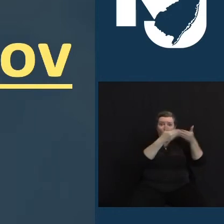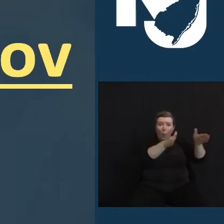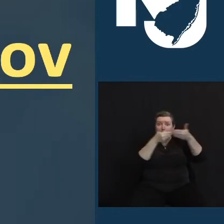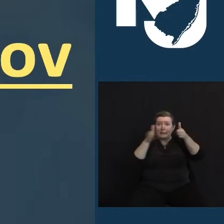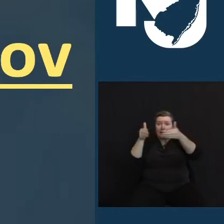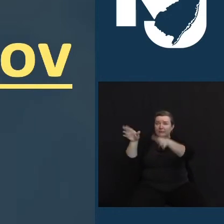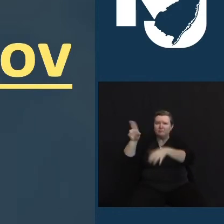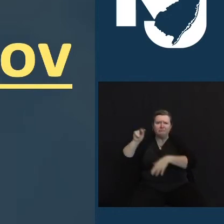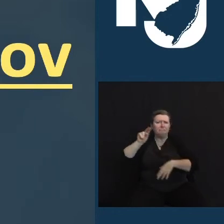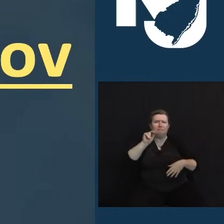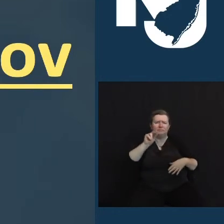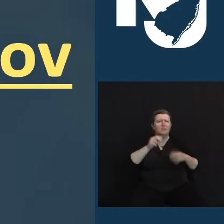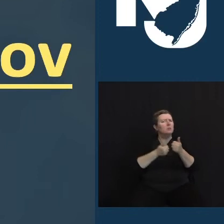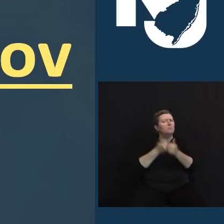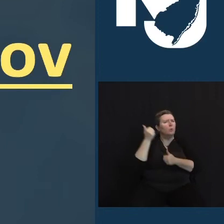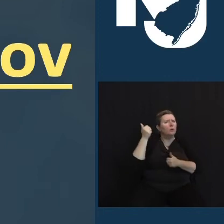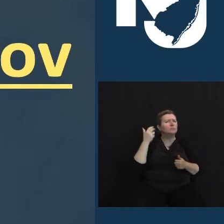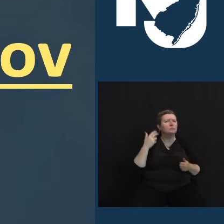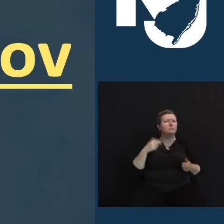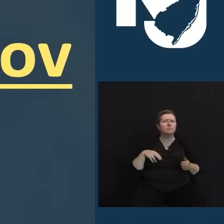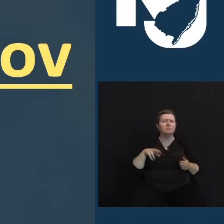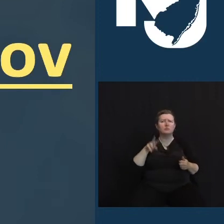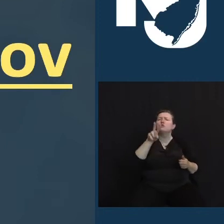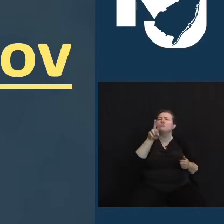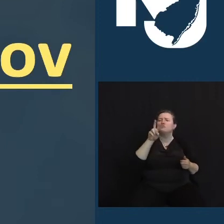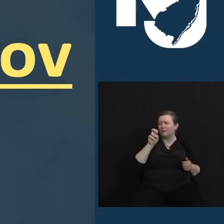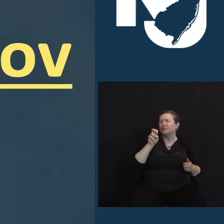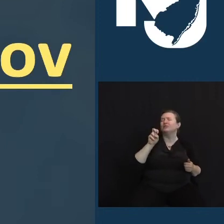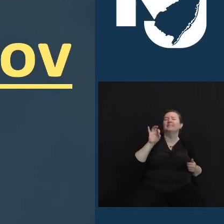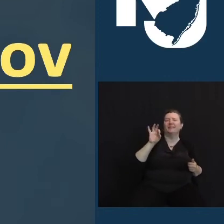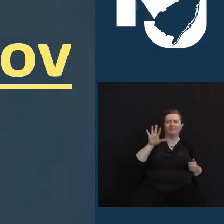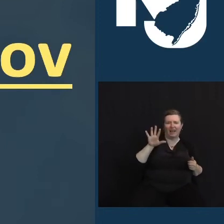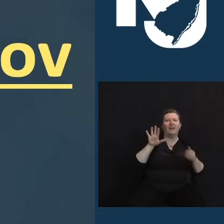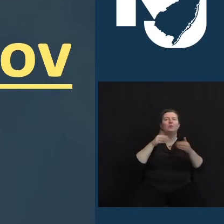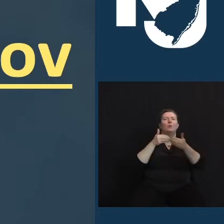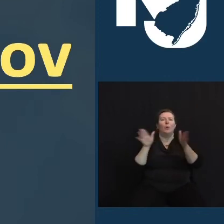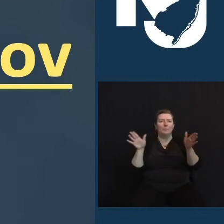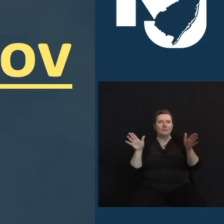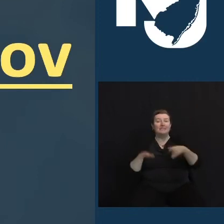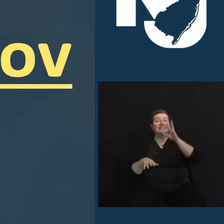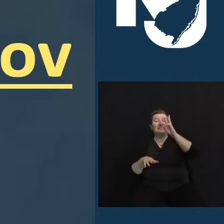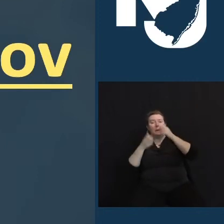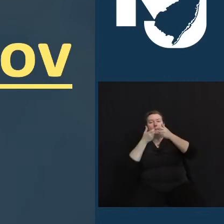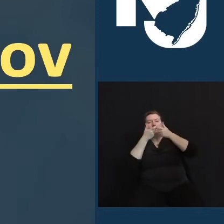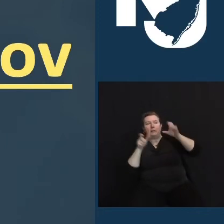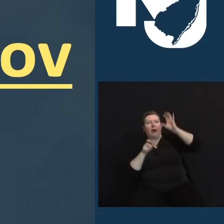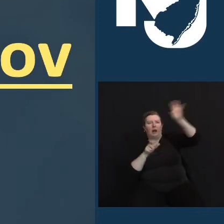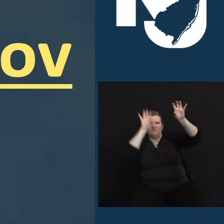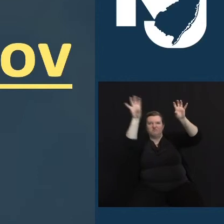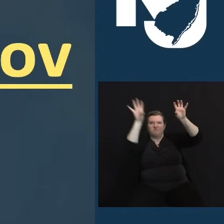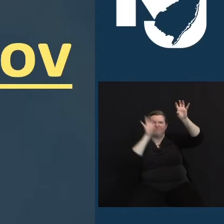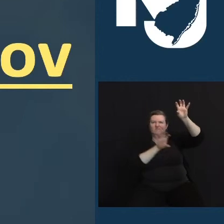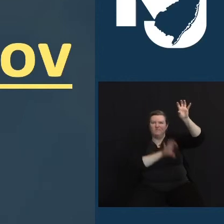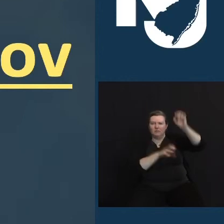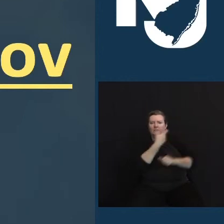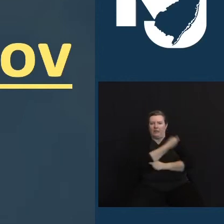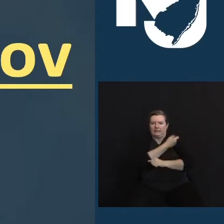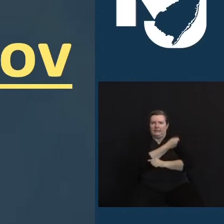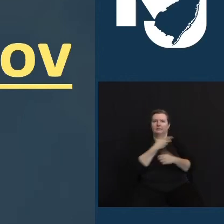opened. And of those 259, that includes the 6 mega sites. As we move forward with this expansion, our pharmacy partners